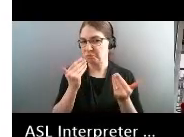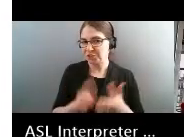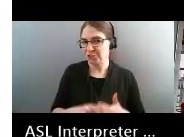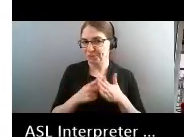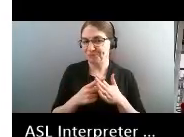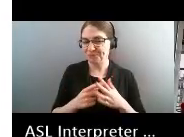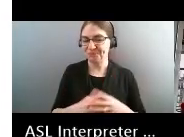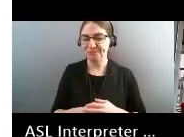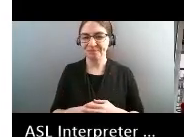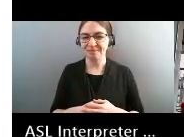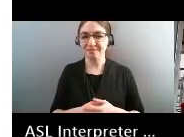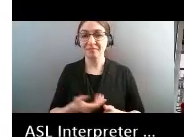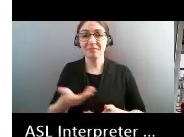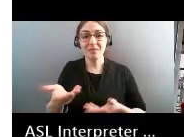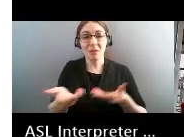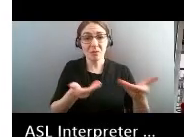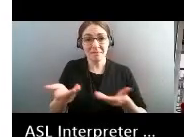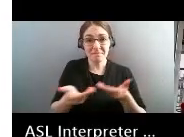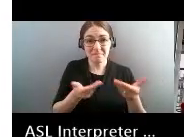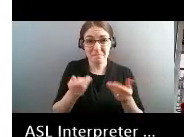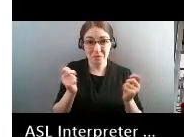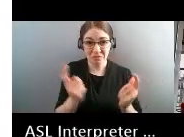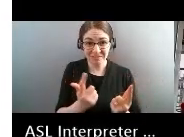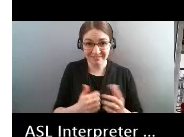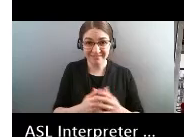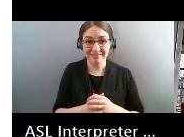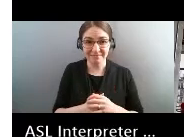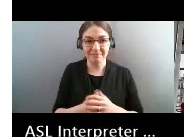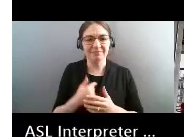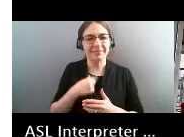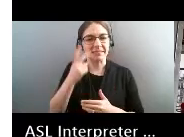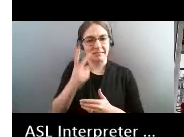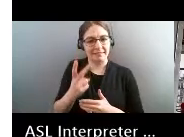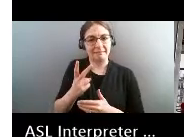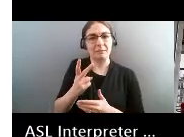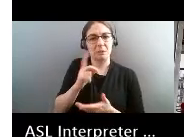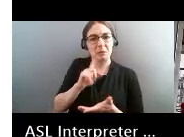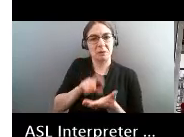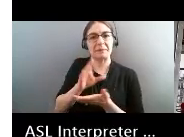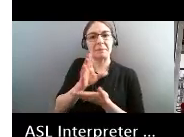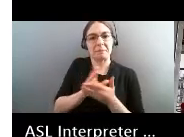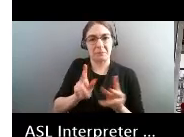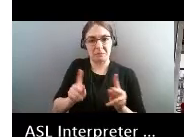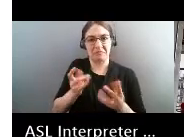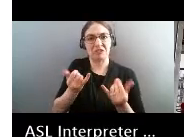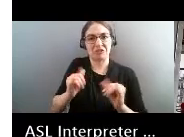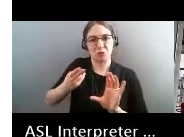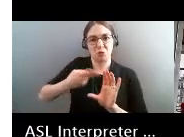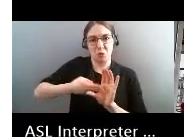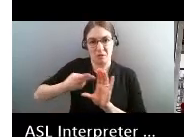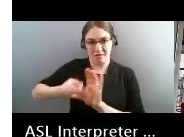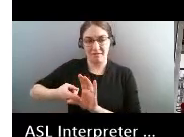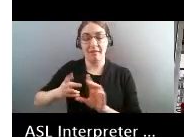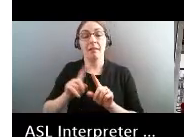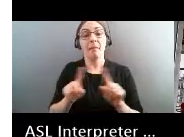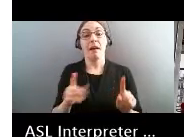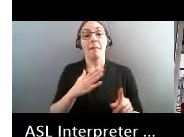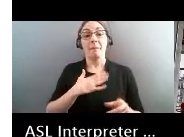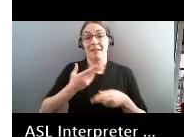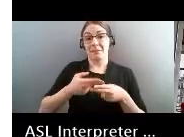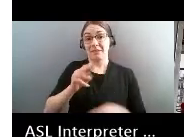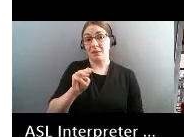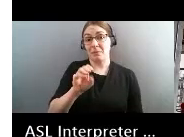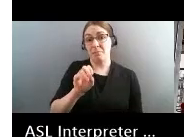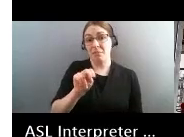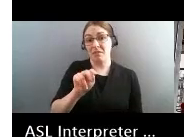Welcome, everybody. I see people are still joining us, but my name is Montserrat